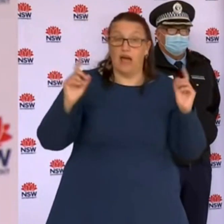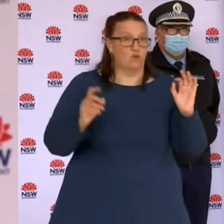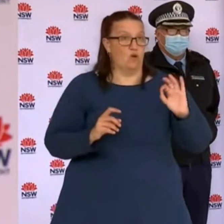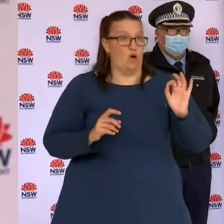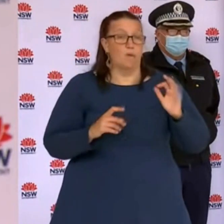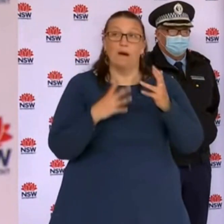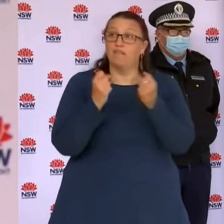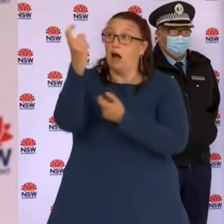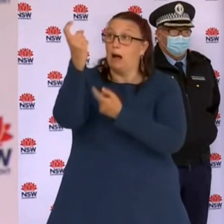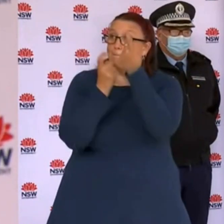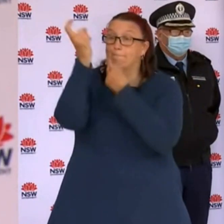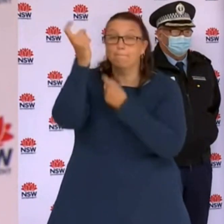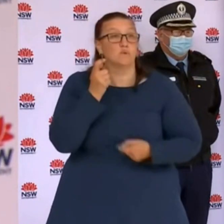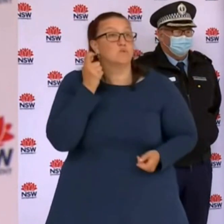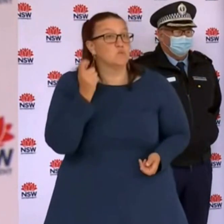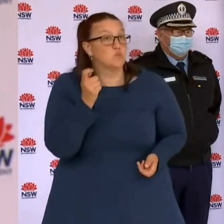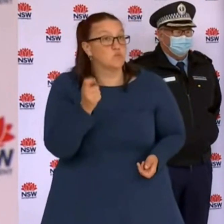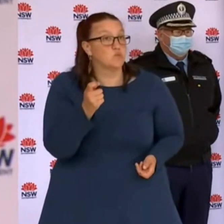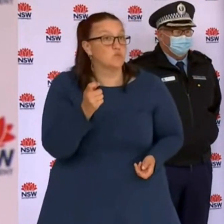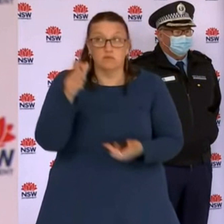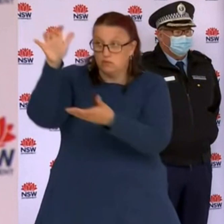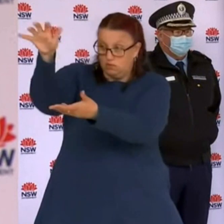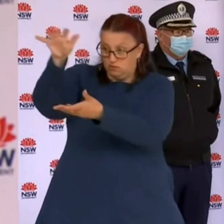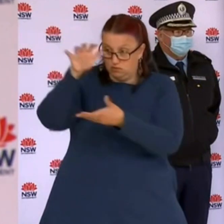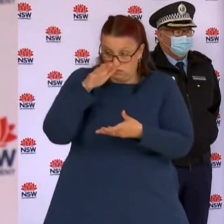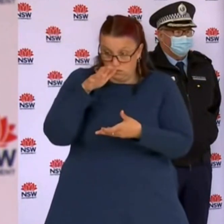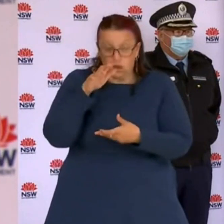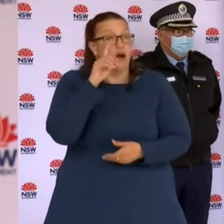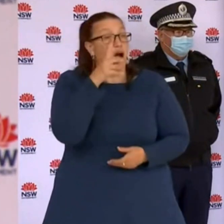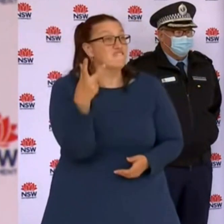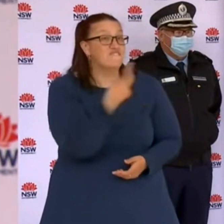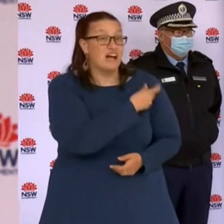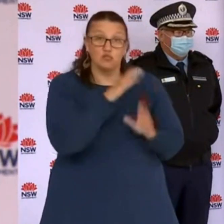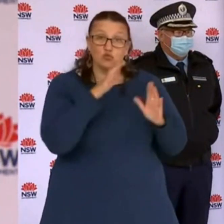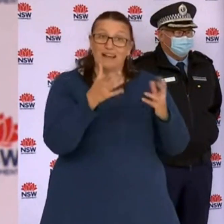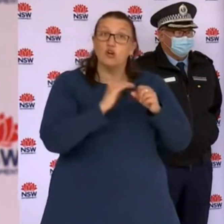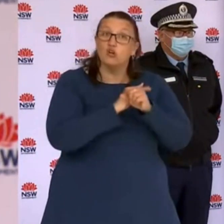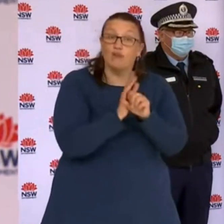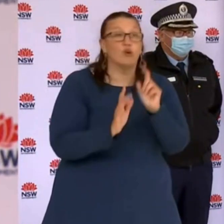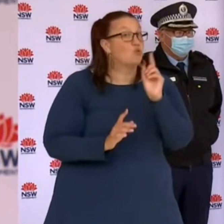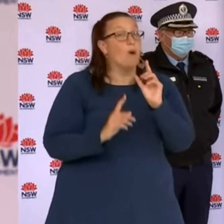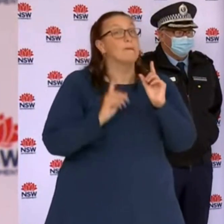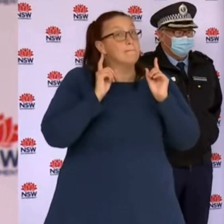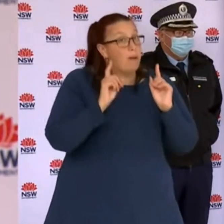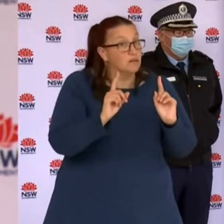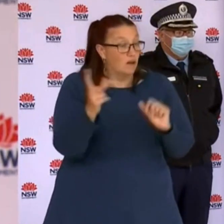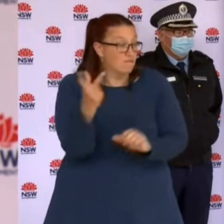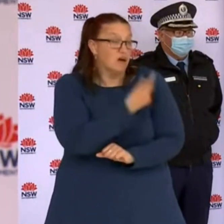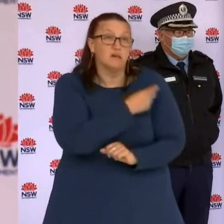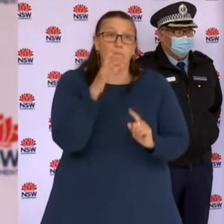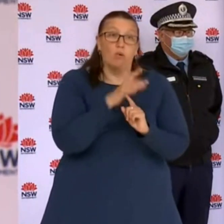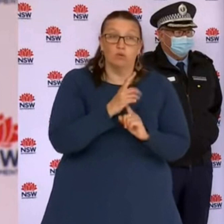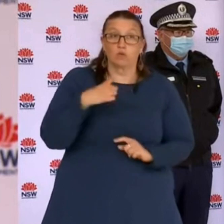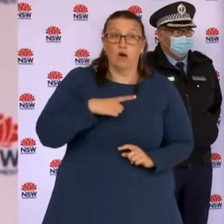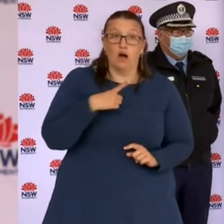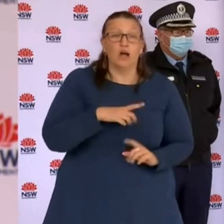protect us against hospitalisation and death. And therefore, my clear advice is we need to